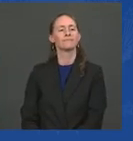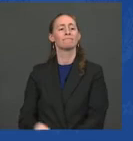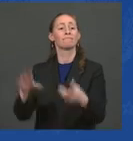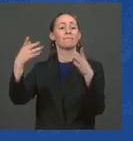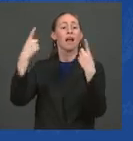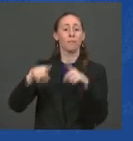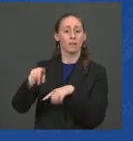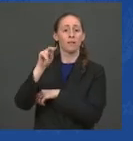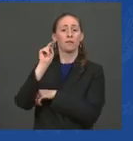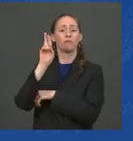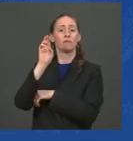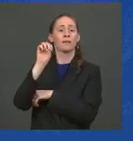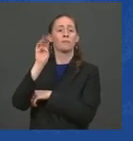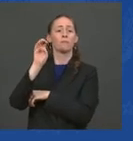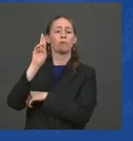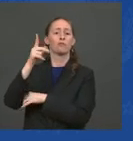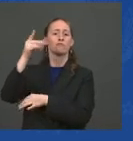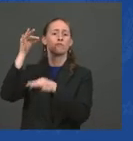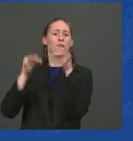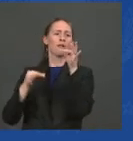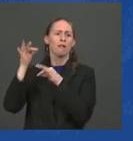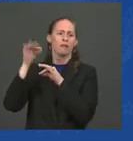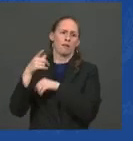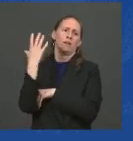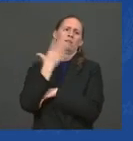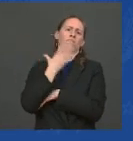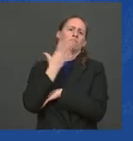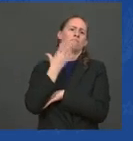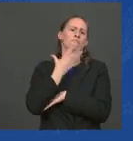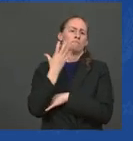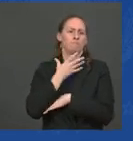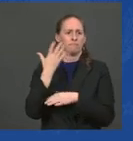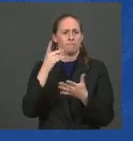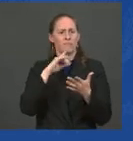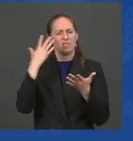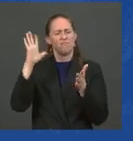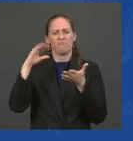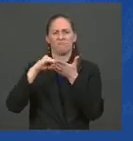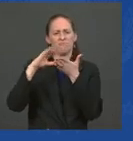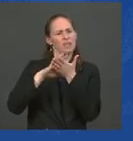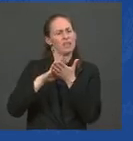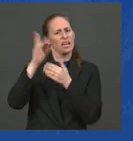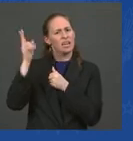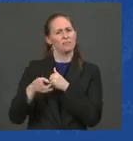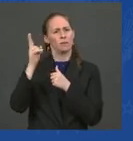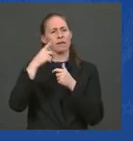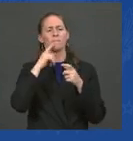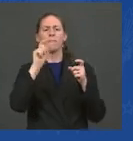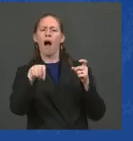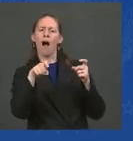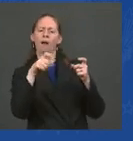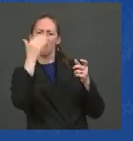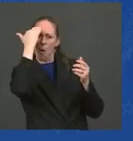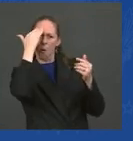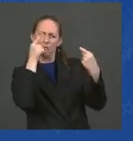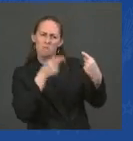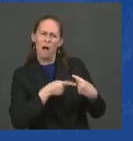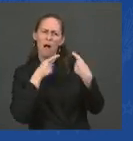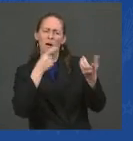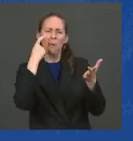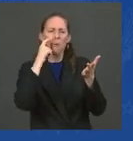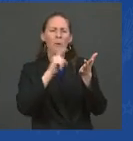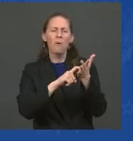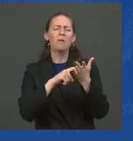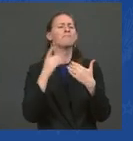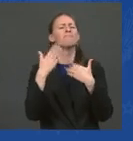great landmark in the struggle of mankind for peace. I will never do anything as worthwhile again. Nothing will